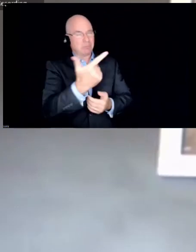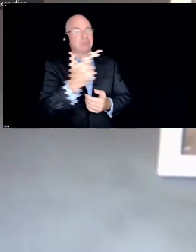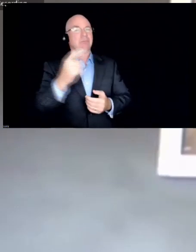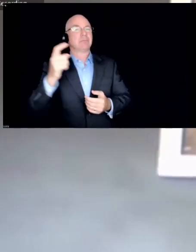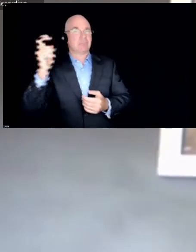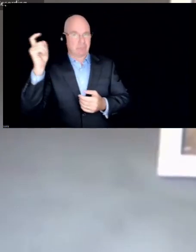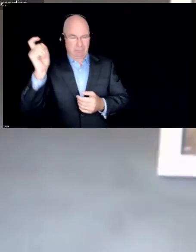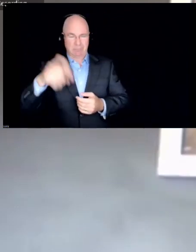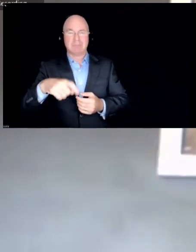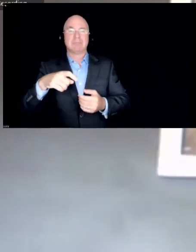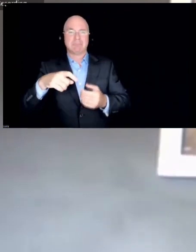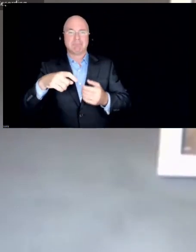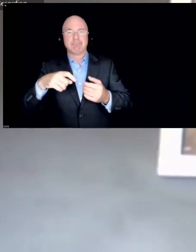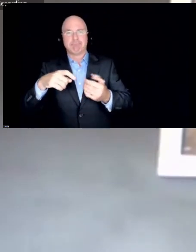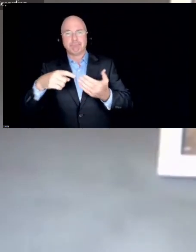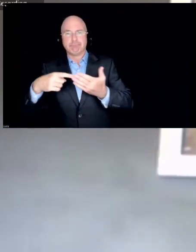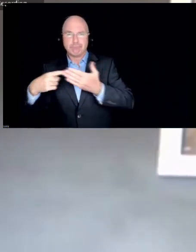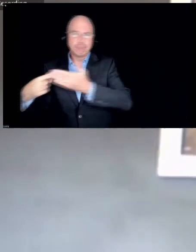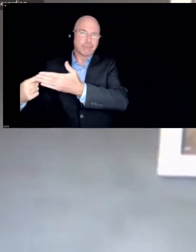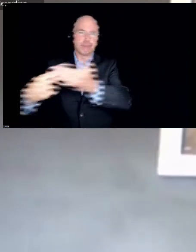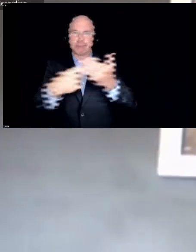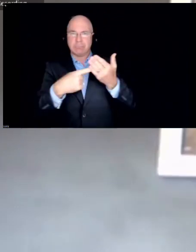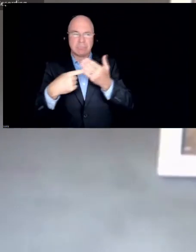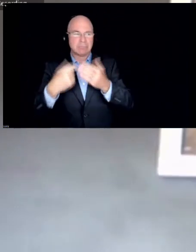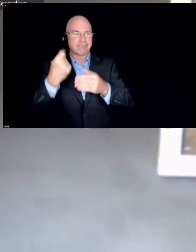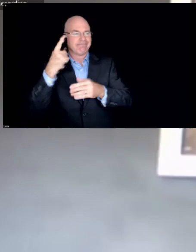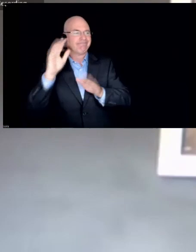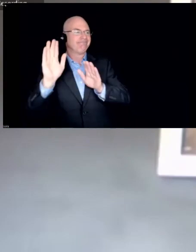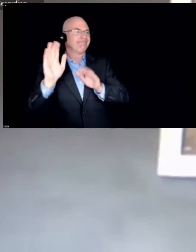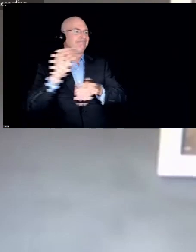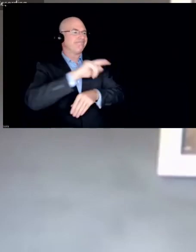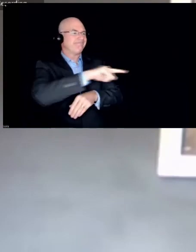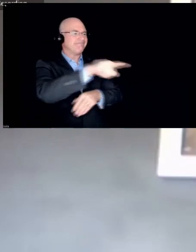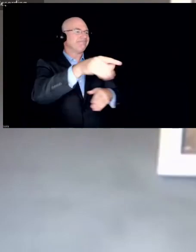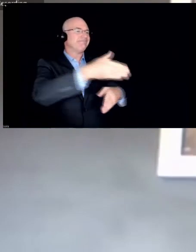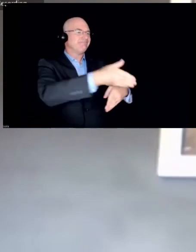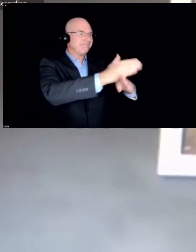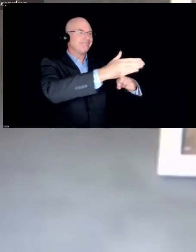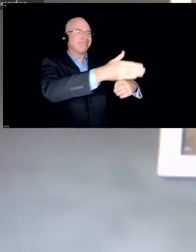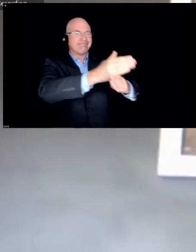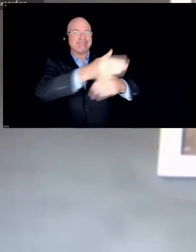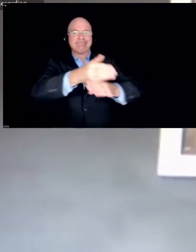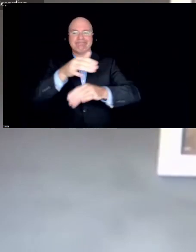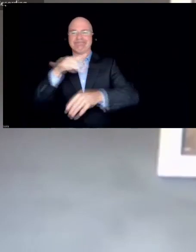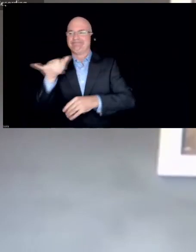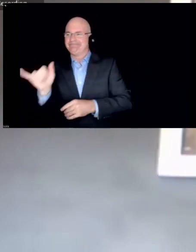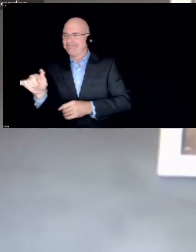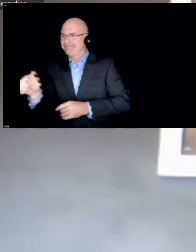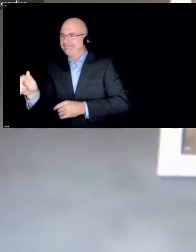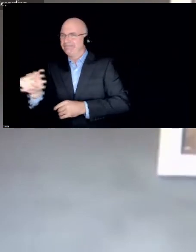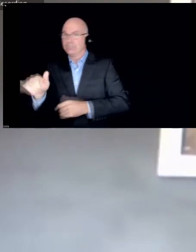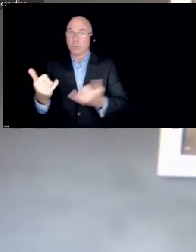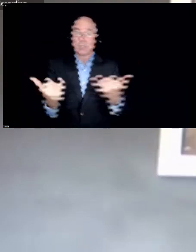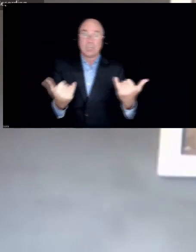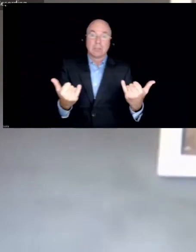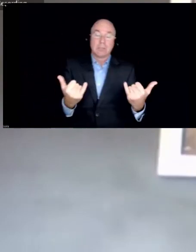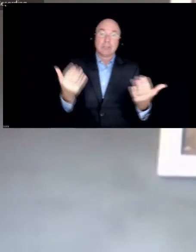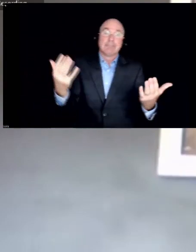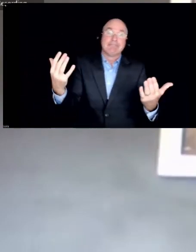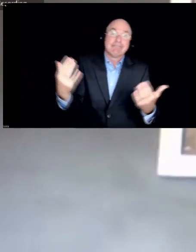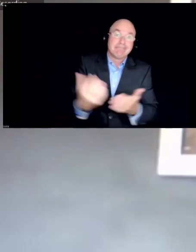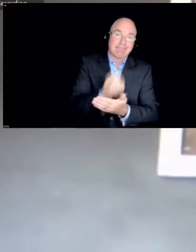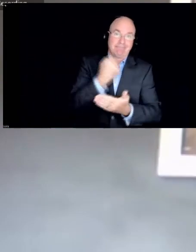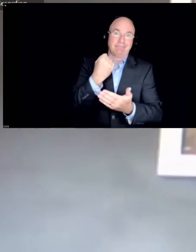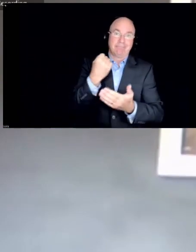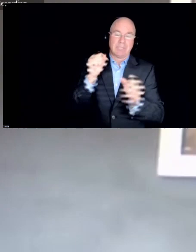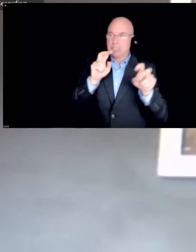engage in the understanding of the barriers that exist. So today is a perfect opportunity where we can develop